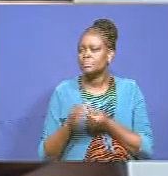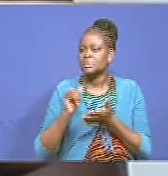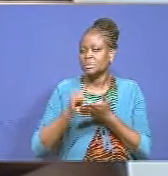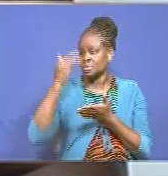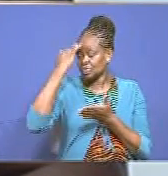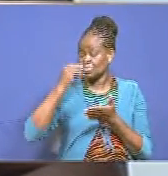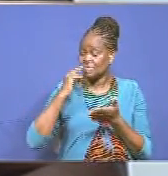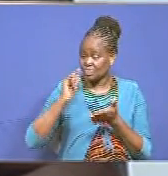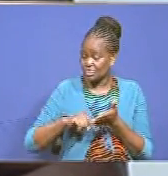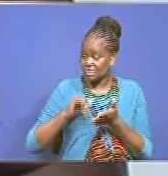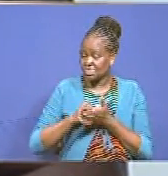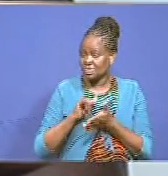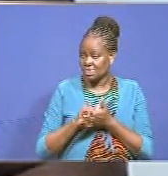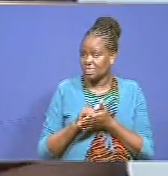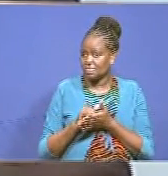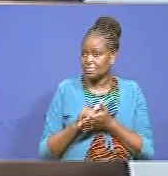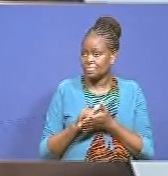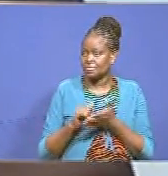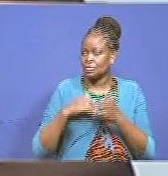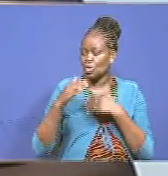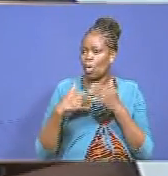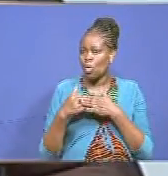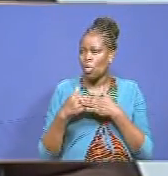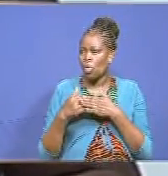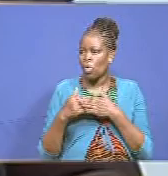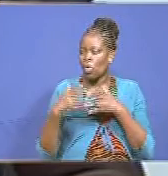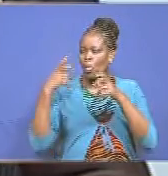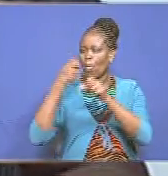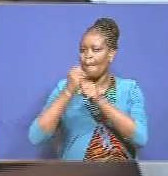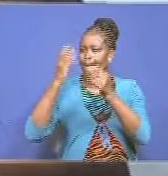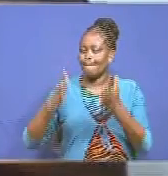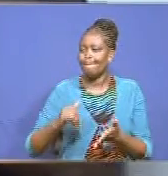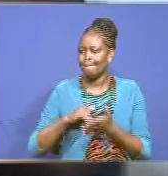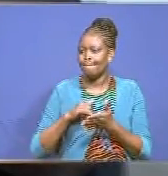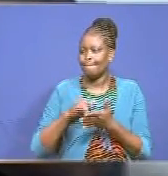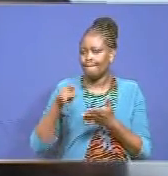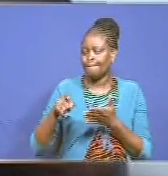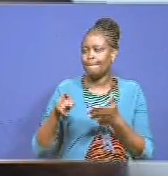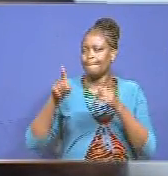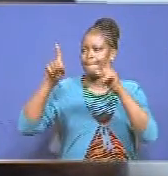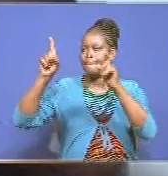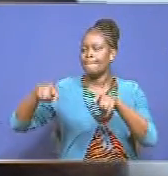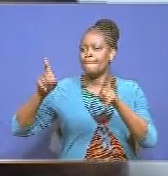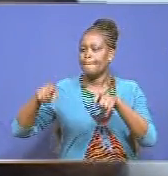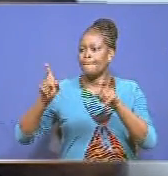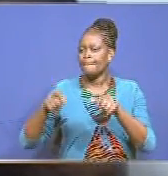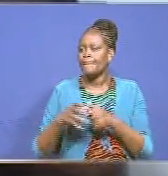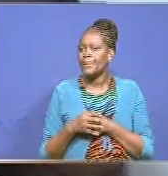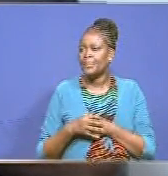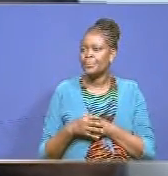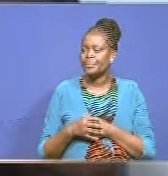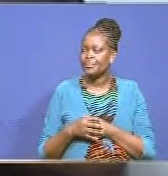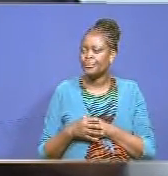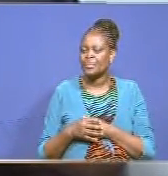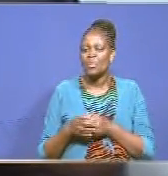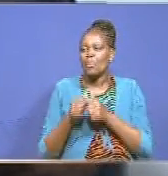say that all stakeholders involved in this, they really need to be straight and